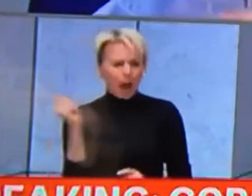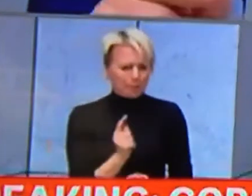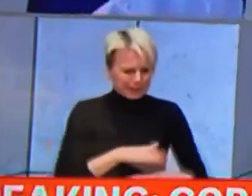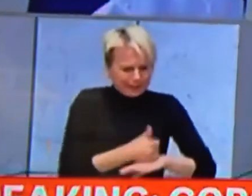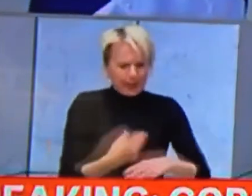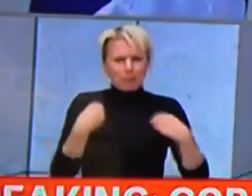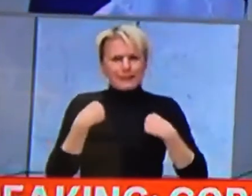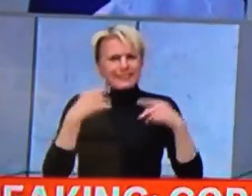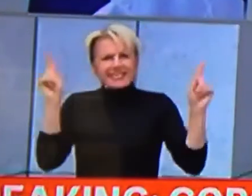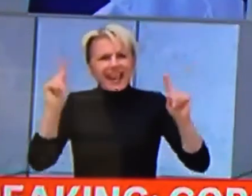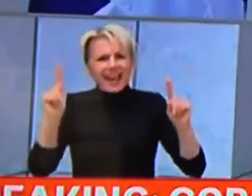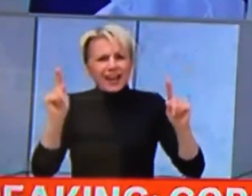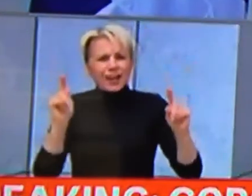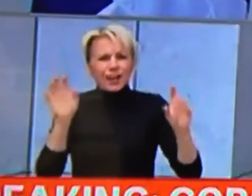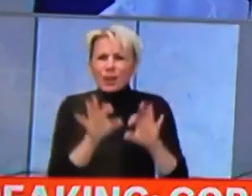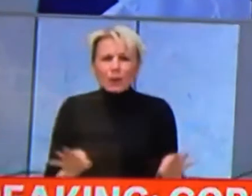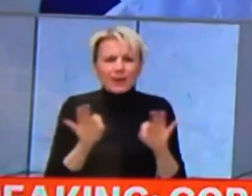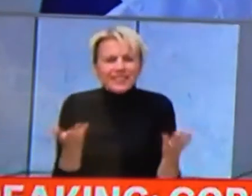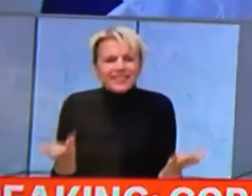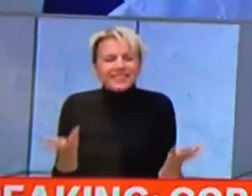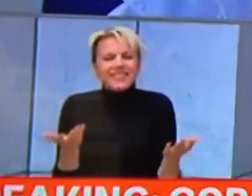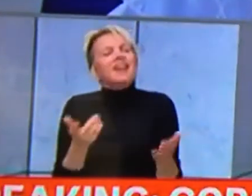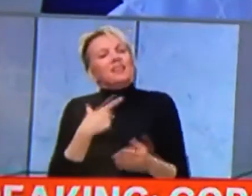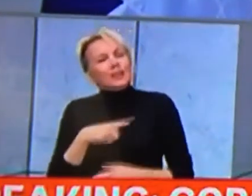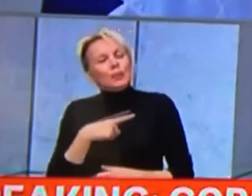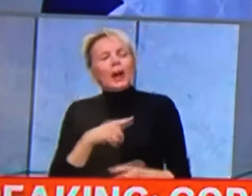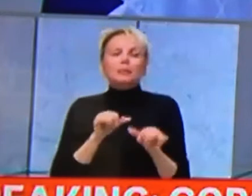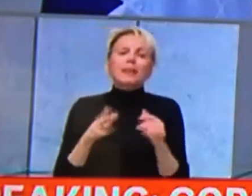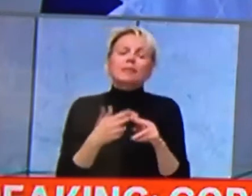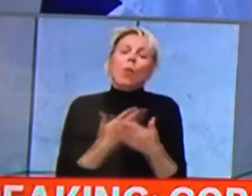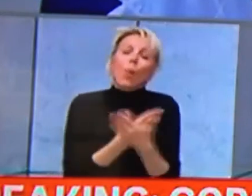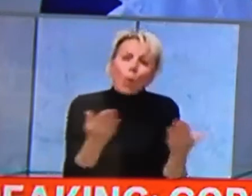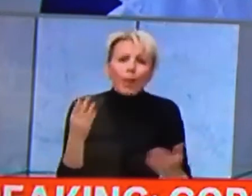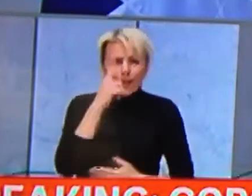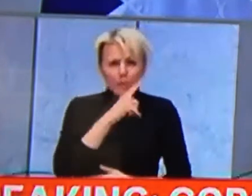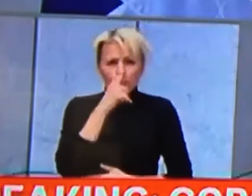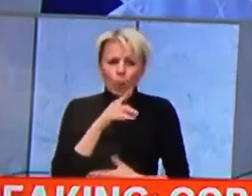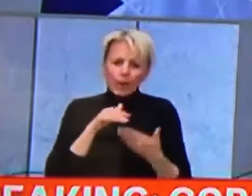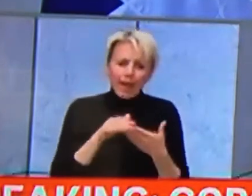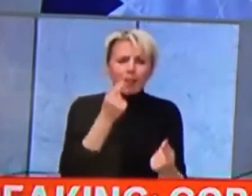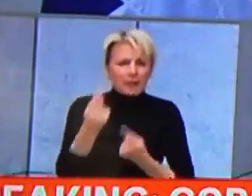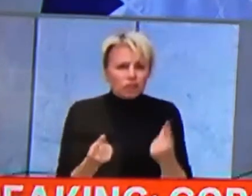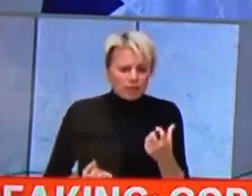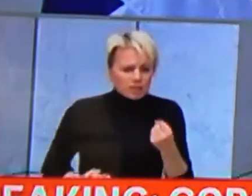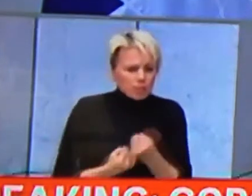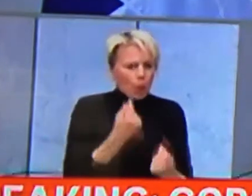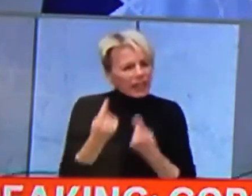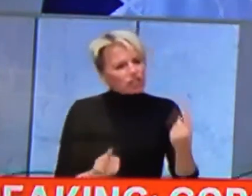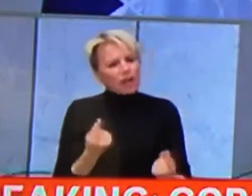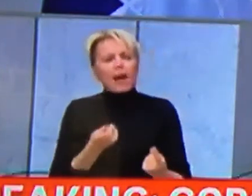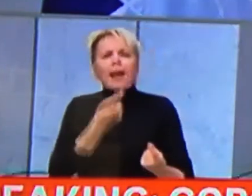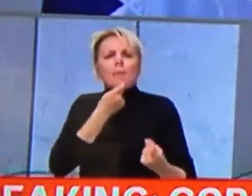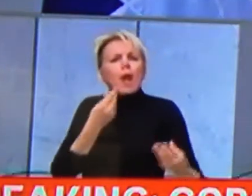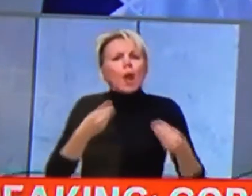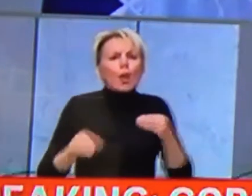see that on the other side, it's on everybody's interests that everybody gets through. So that's what working together, I think, in